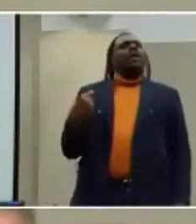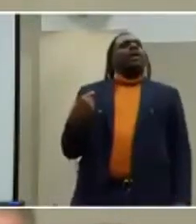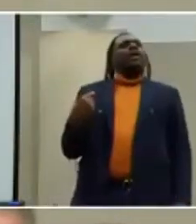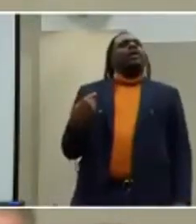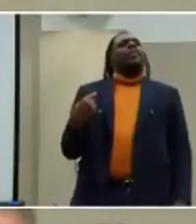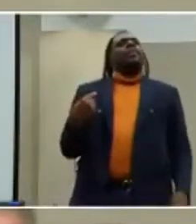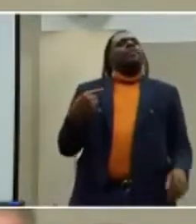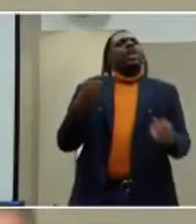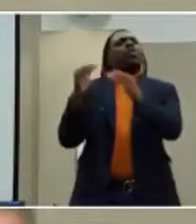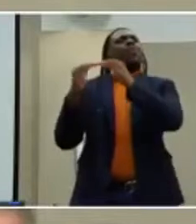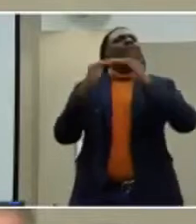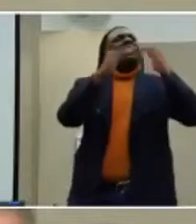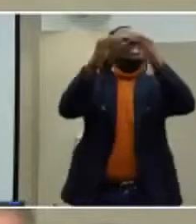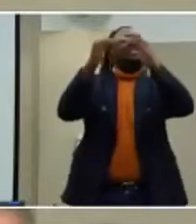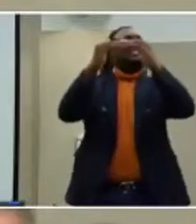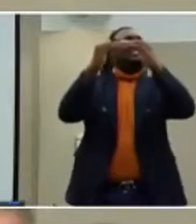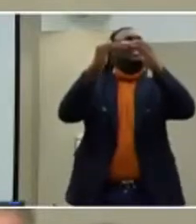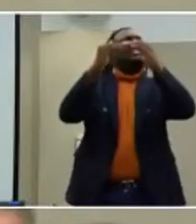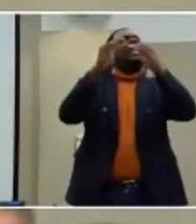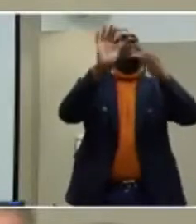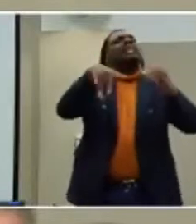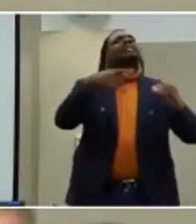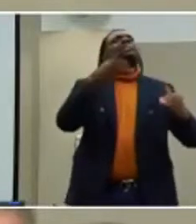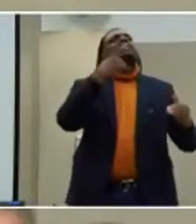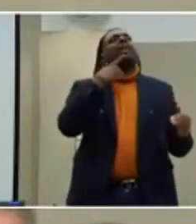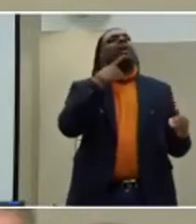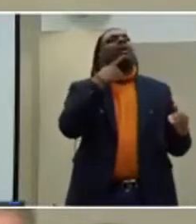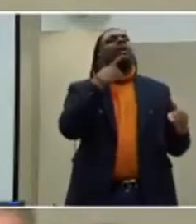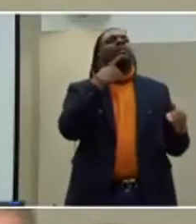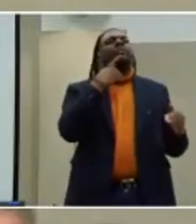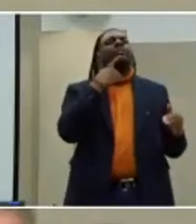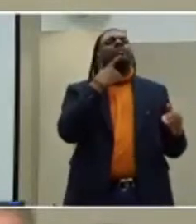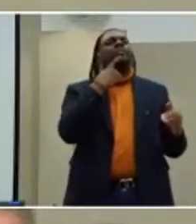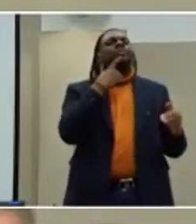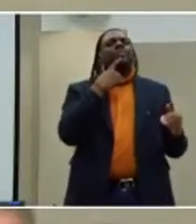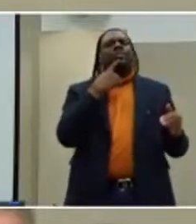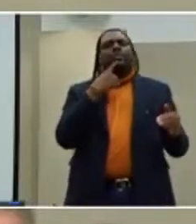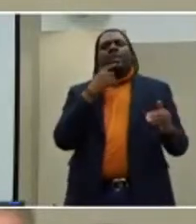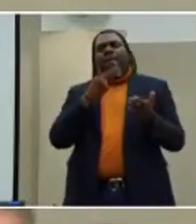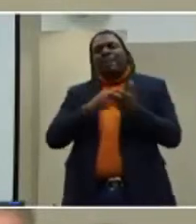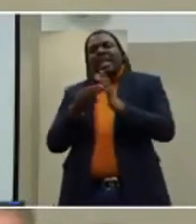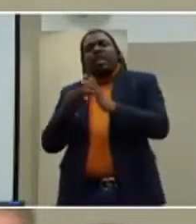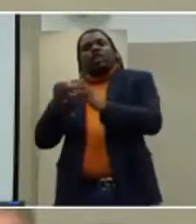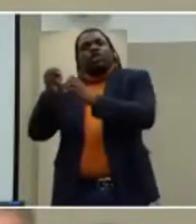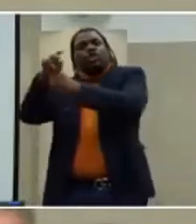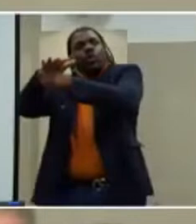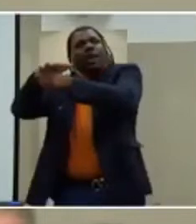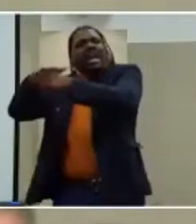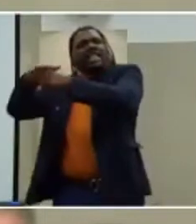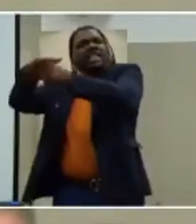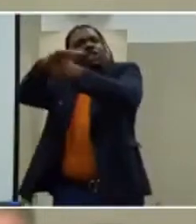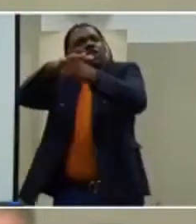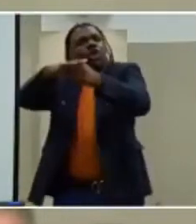an equivalence in there that said any jurisdiction that had an